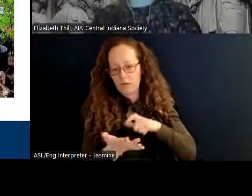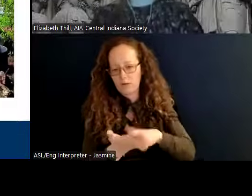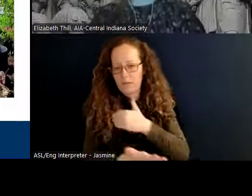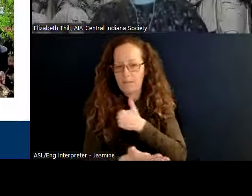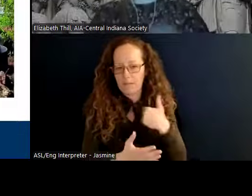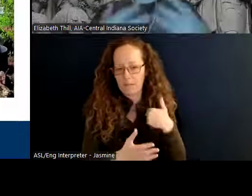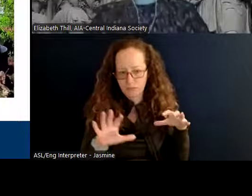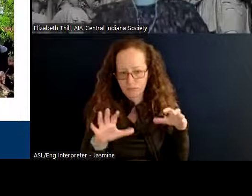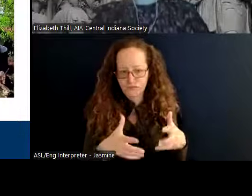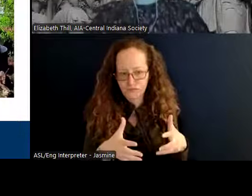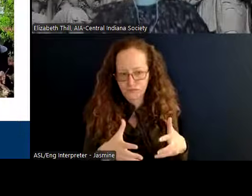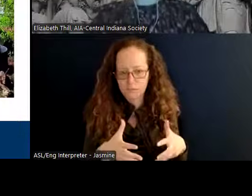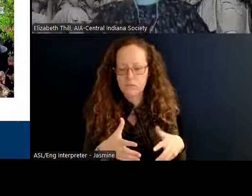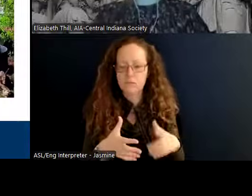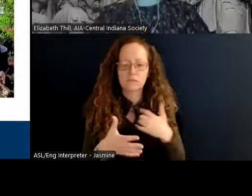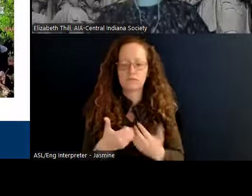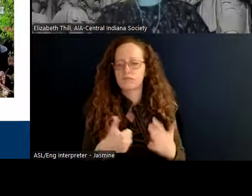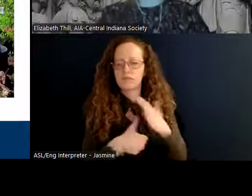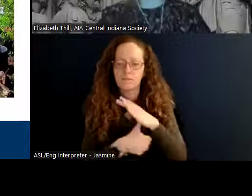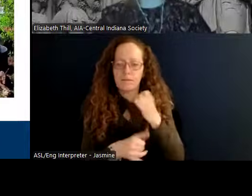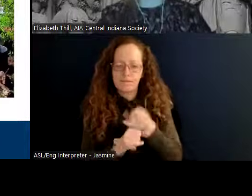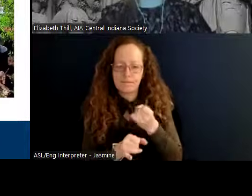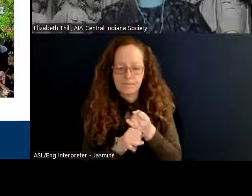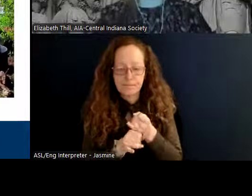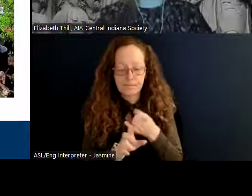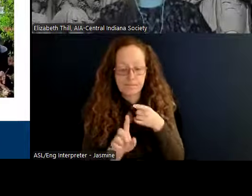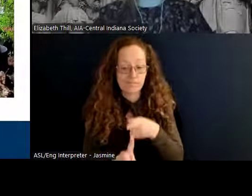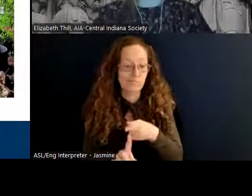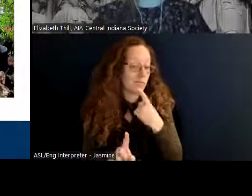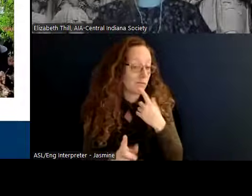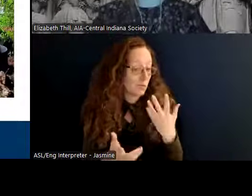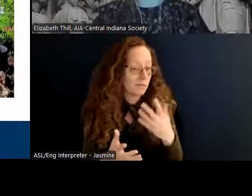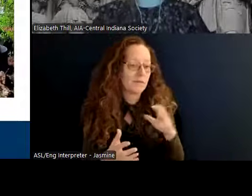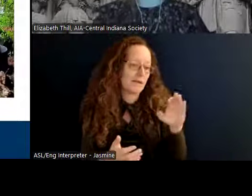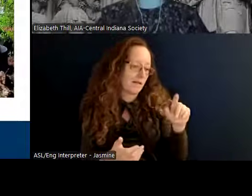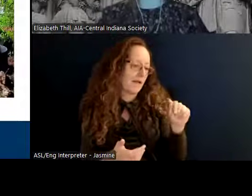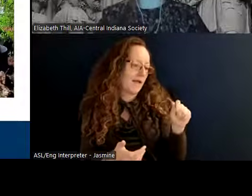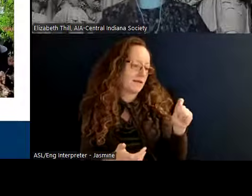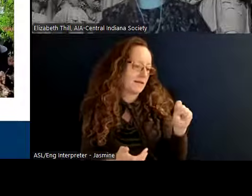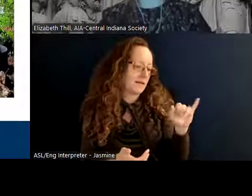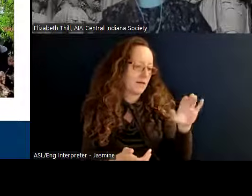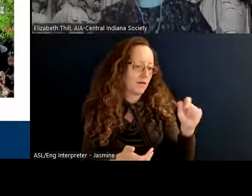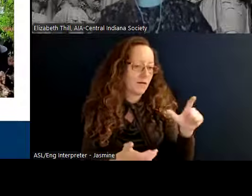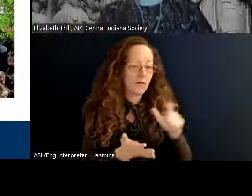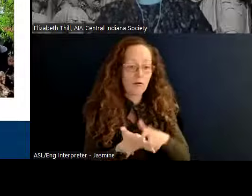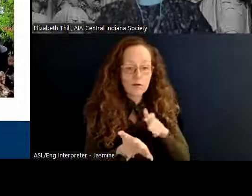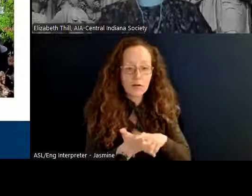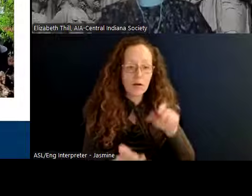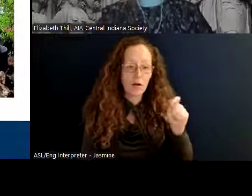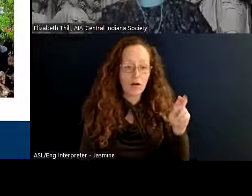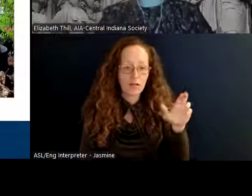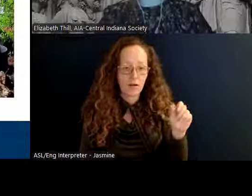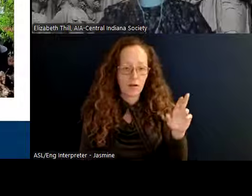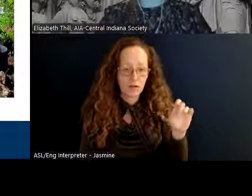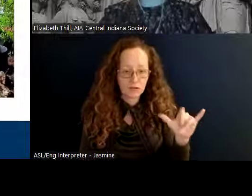are the primary institution, especially for classical archaeology, for the archaeology of the Mediterranean